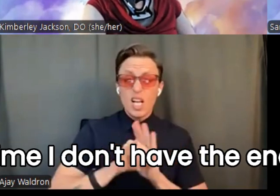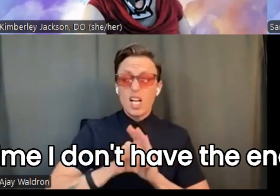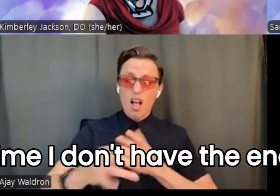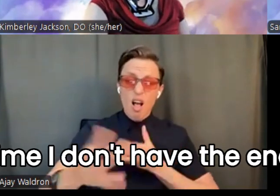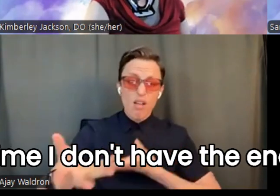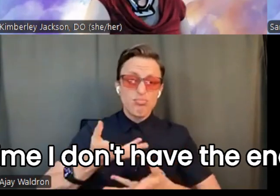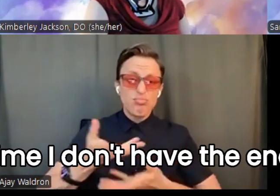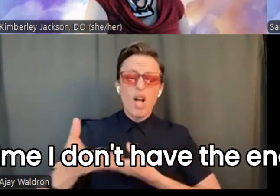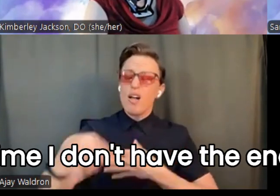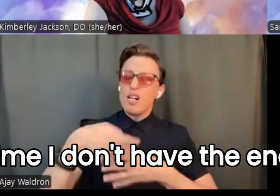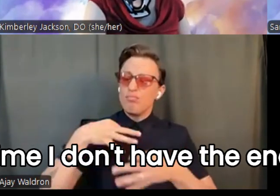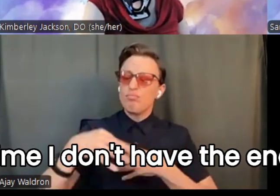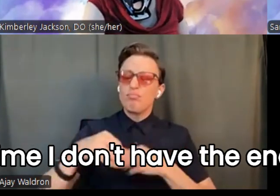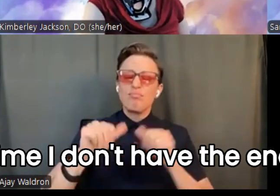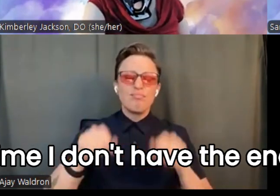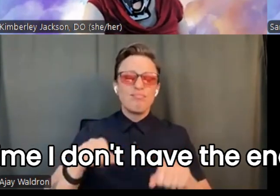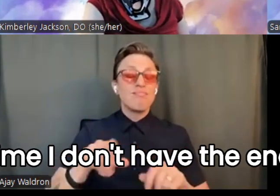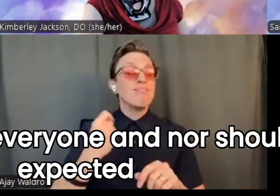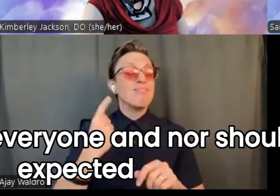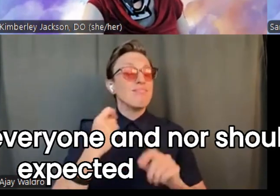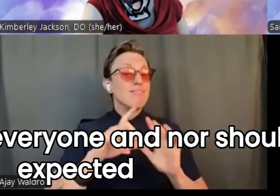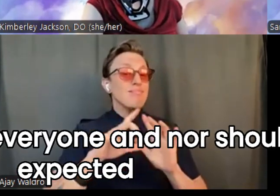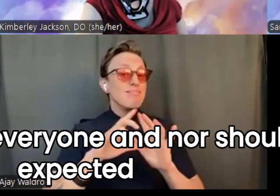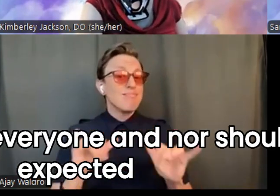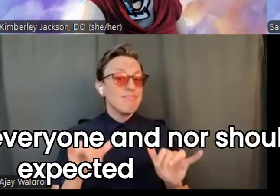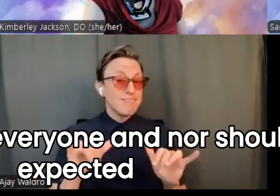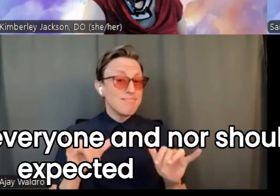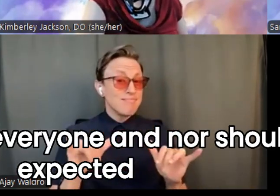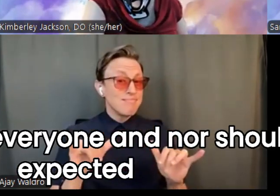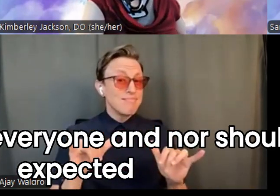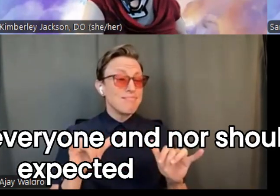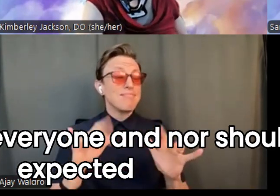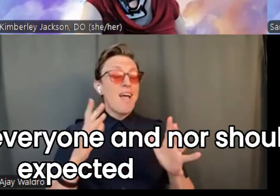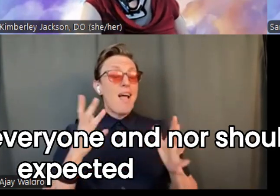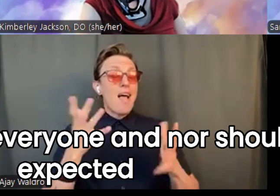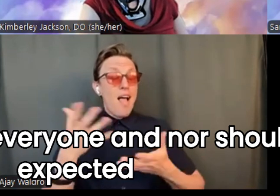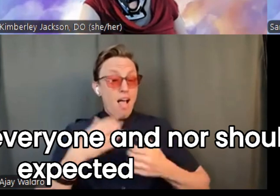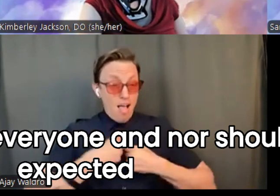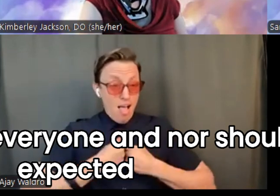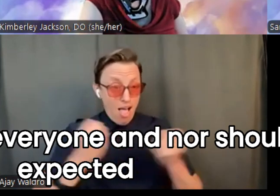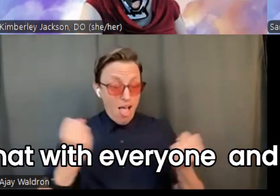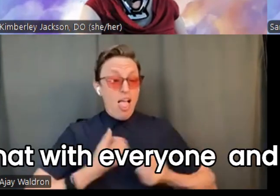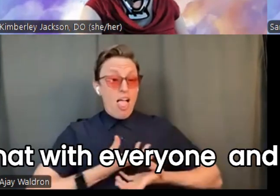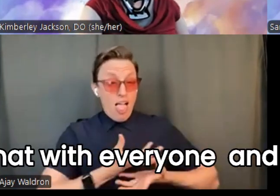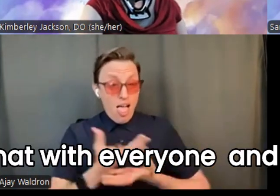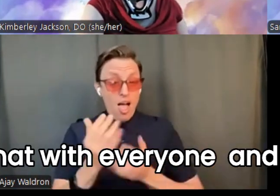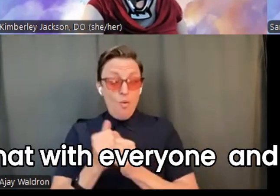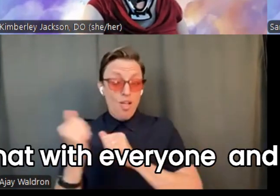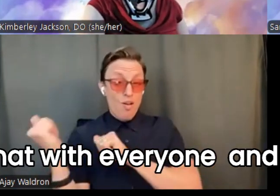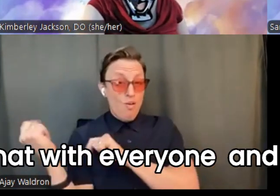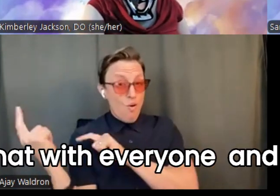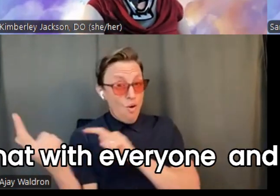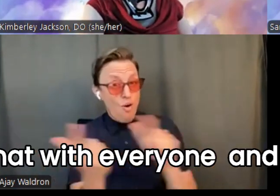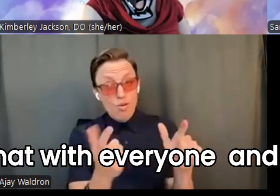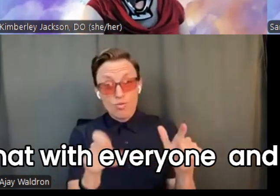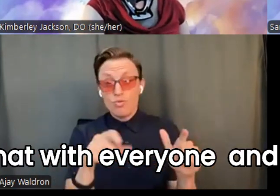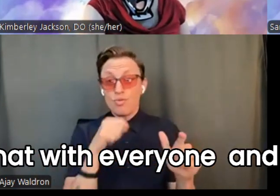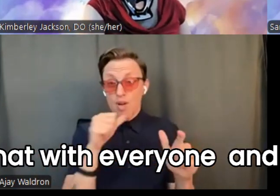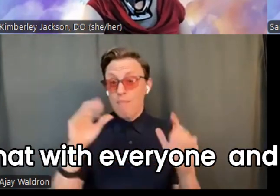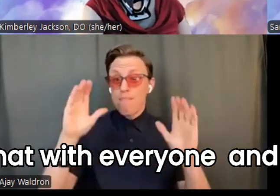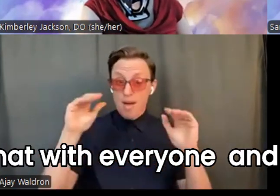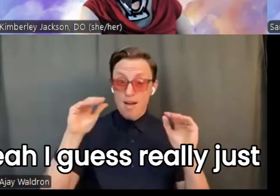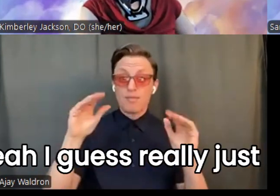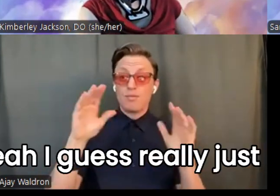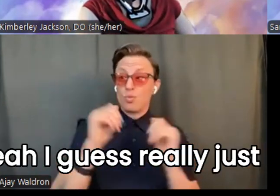same time, I don't have the energy to do that with everyone, and nor should I be expected to do that with everyone.